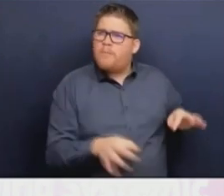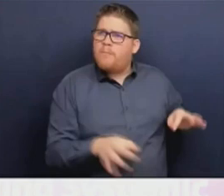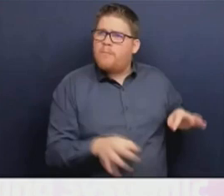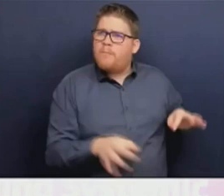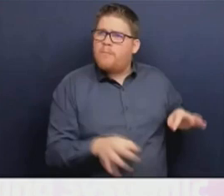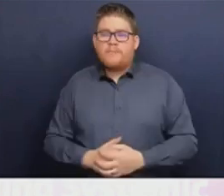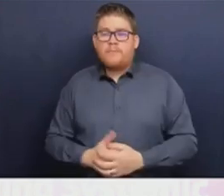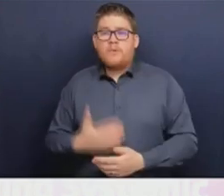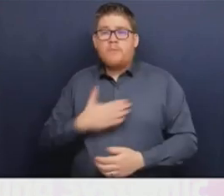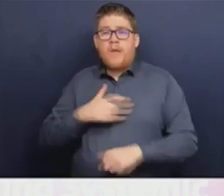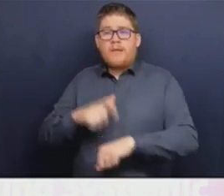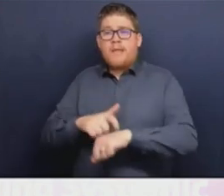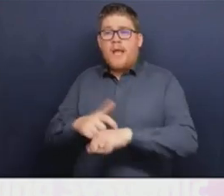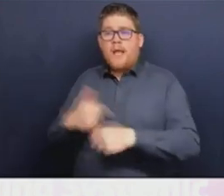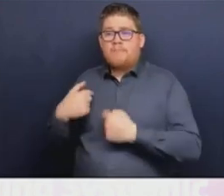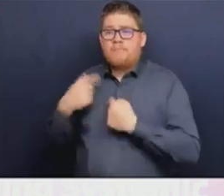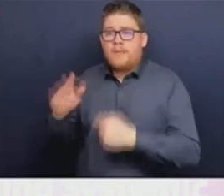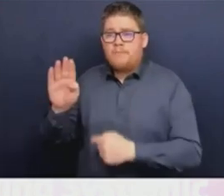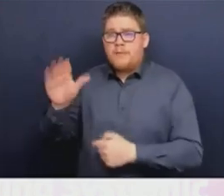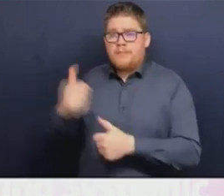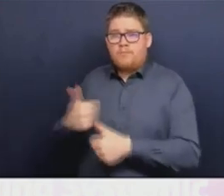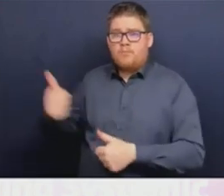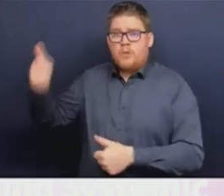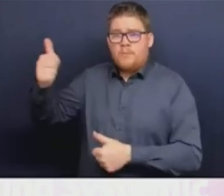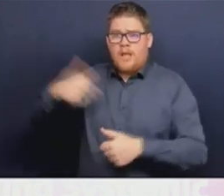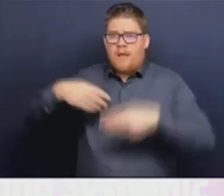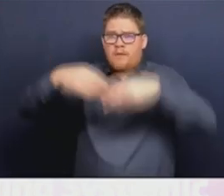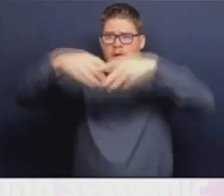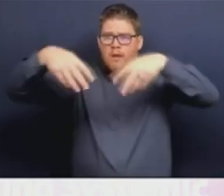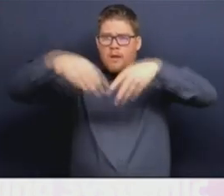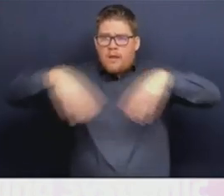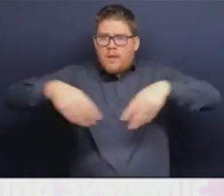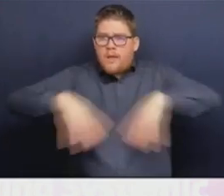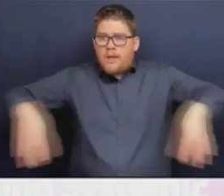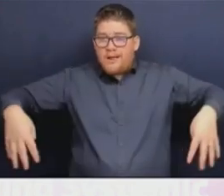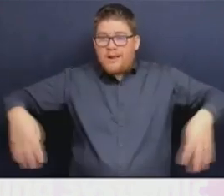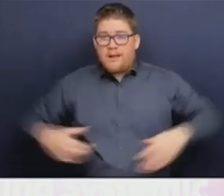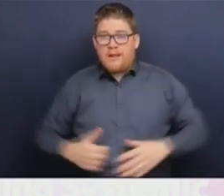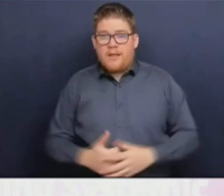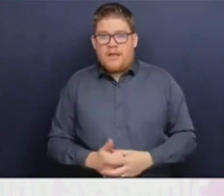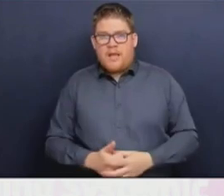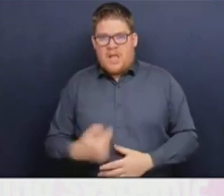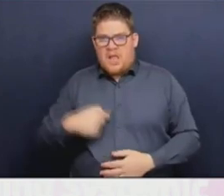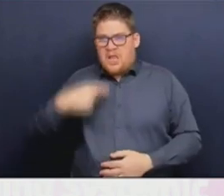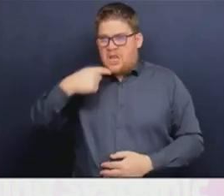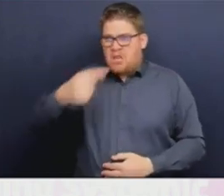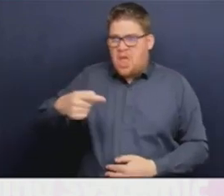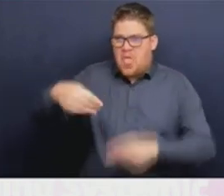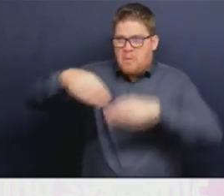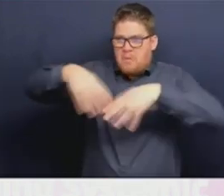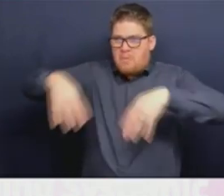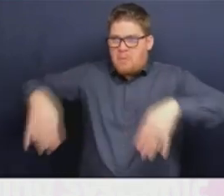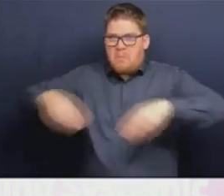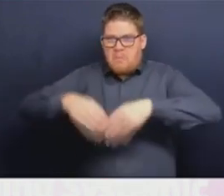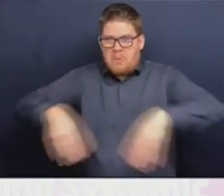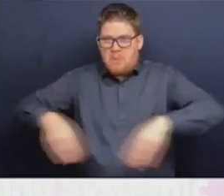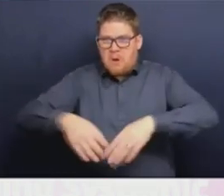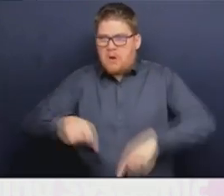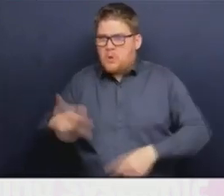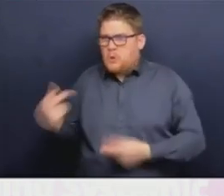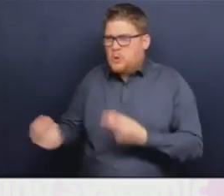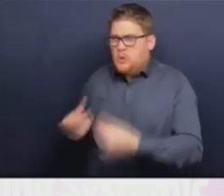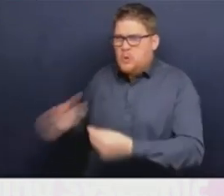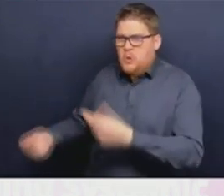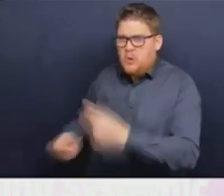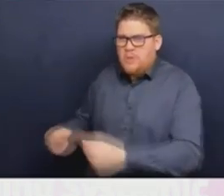others, is to not stand over their shoulder and tell them what I think is best, but to encourage them to go into the community and